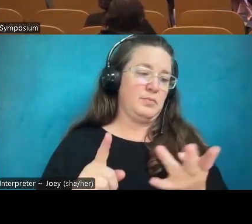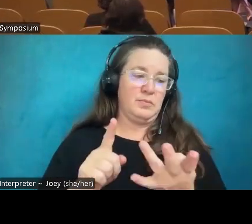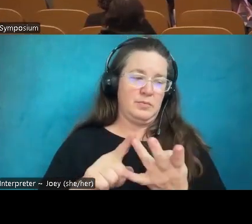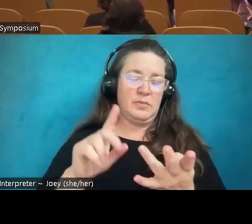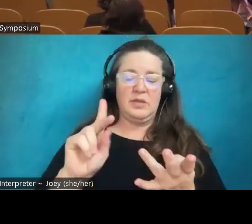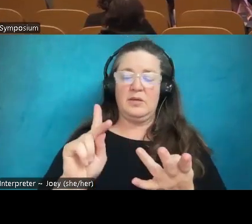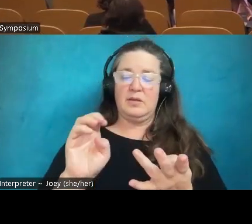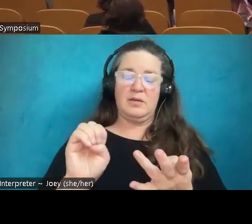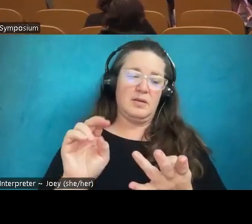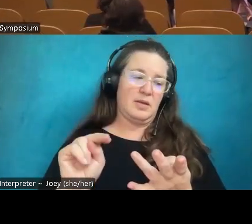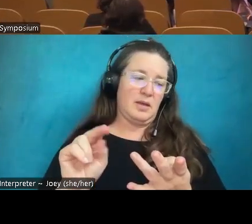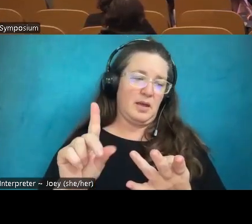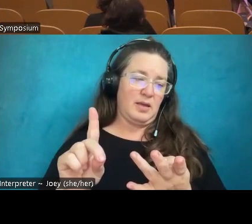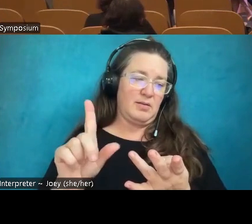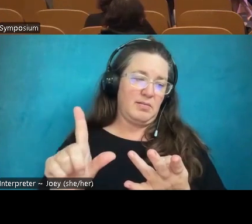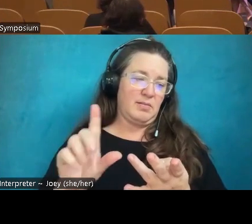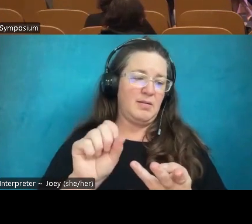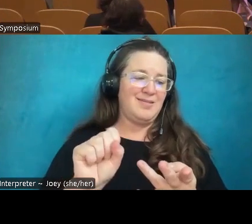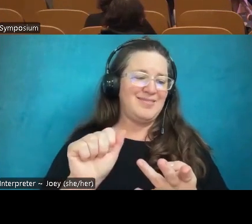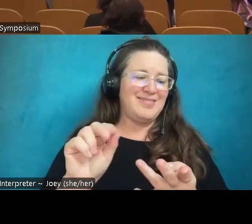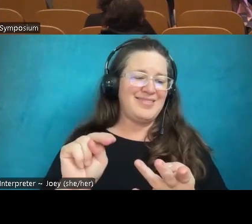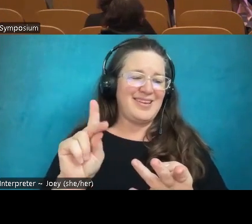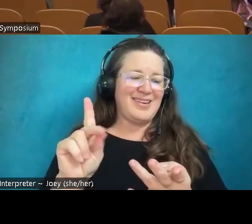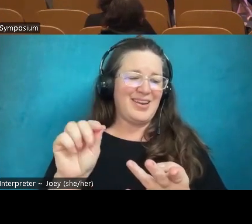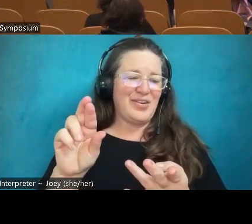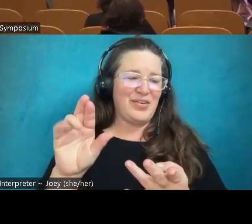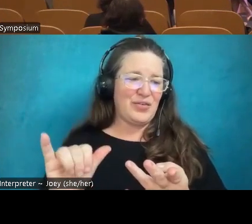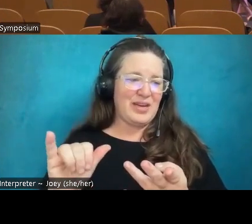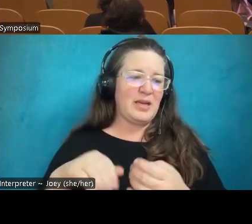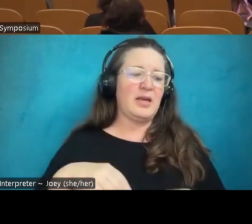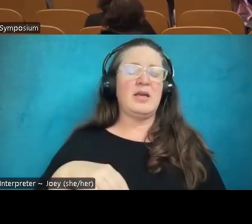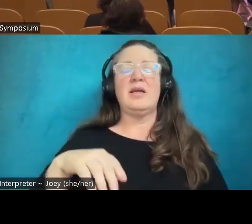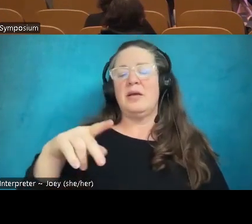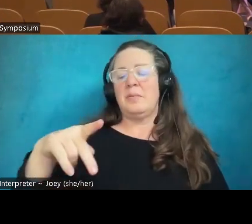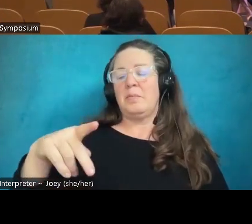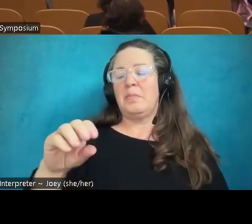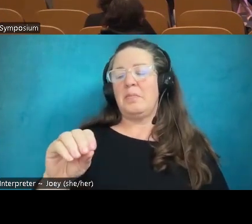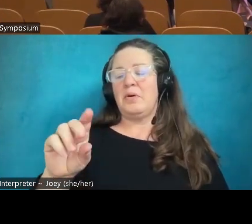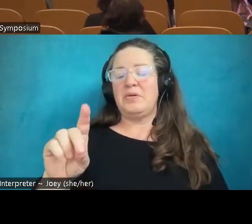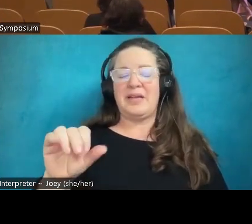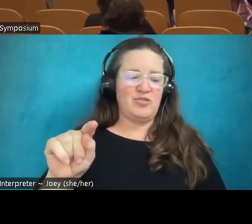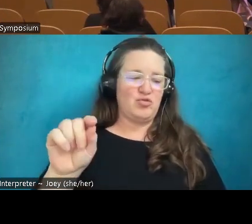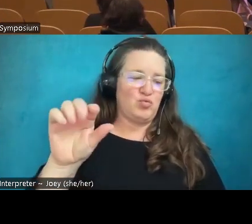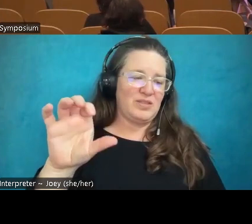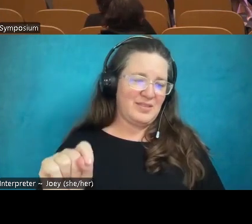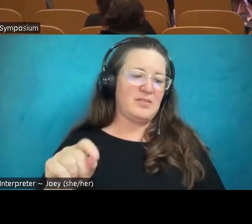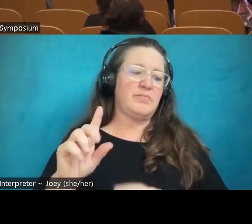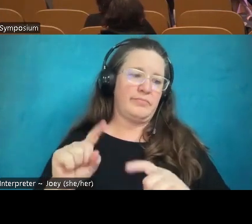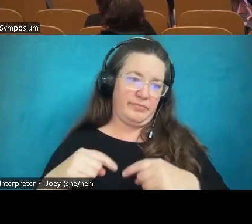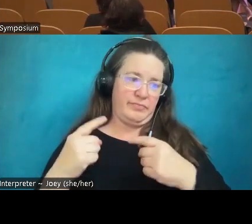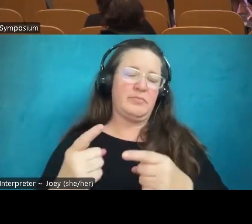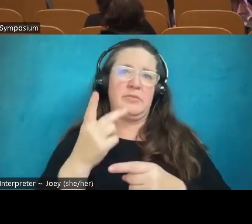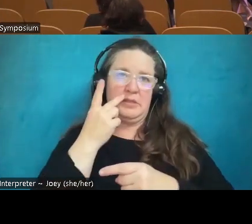seeing patients in the UW Long COVID Clinic since 2022. Her clinical specialty is the rehabilitation